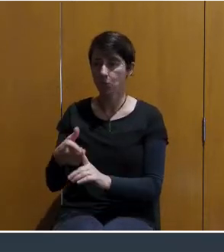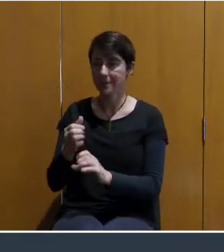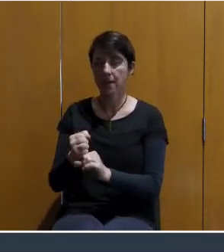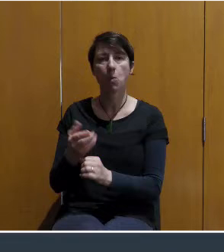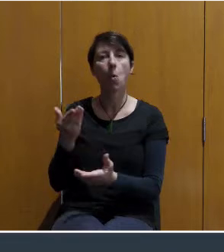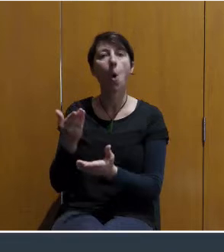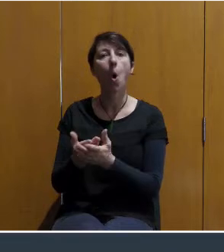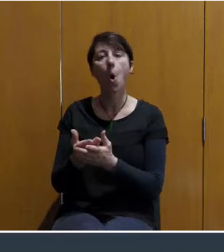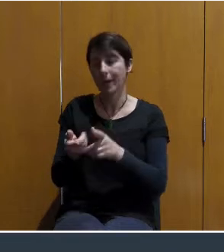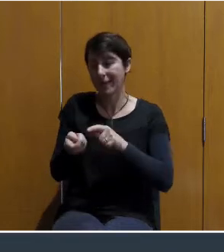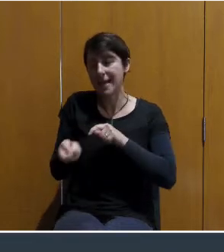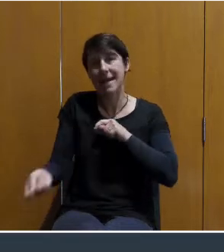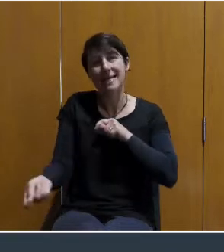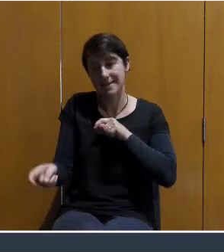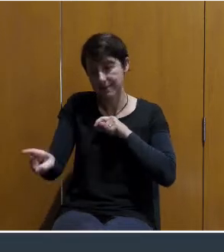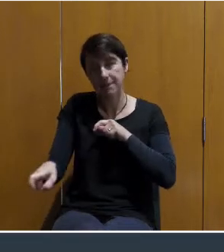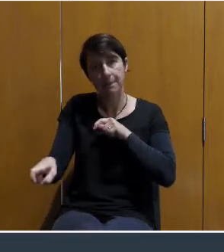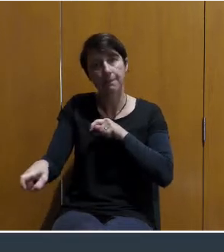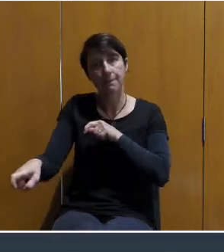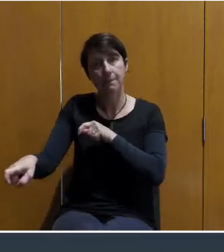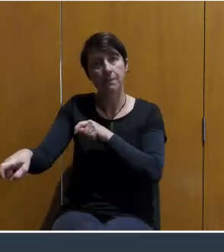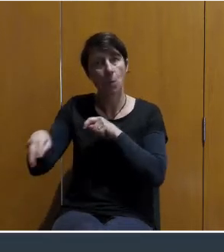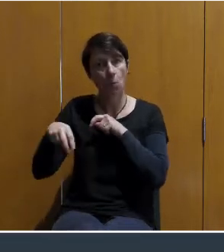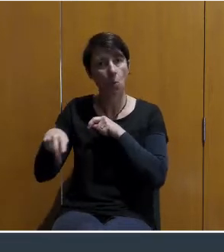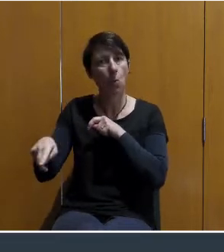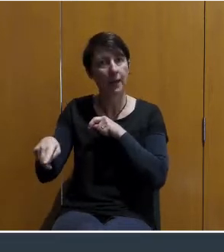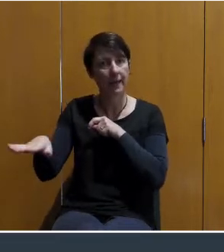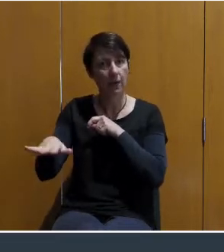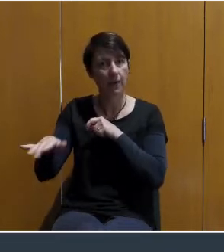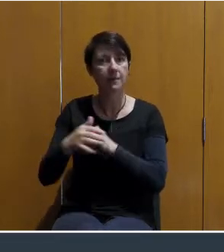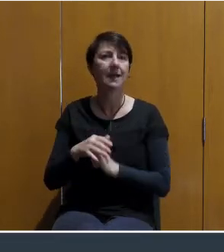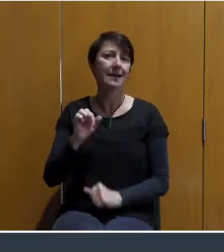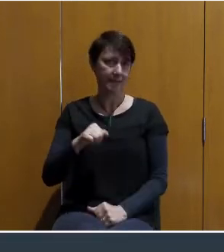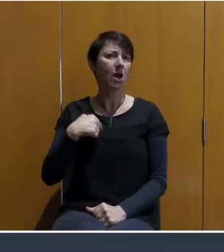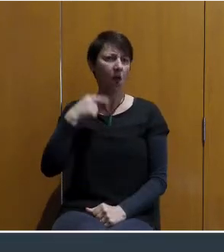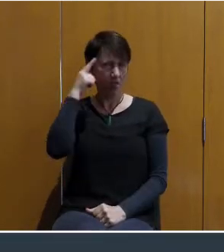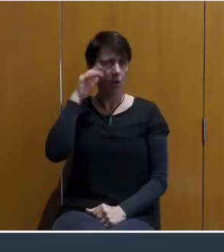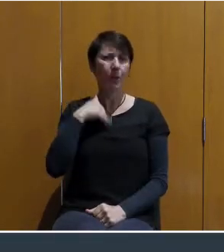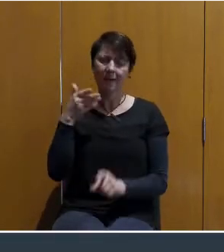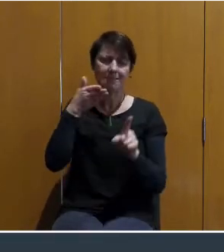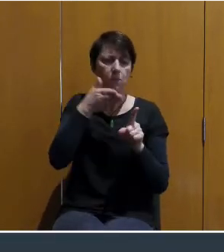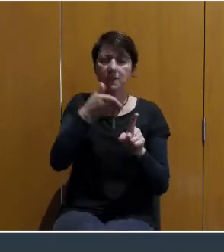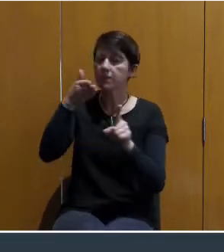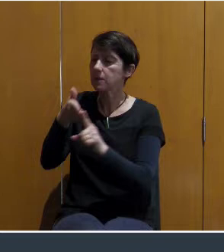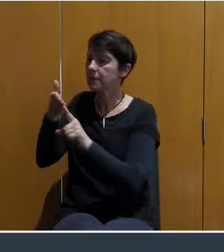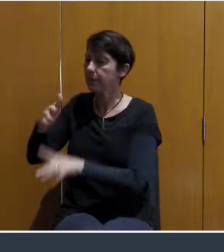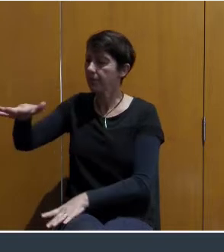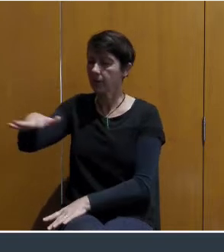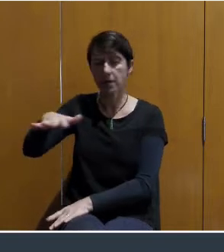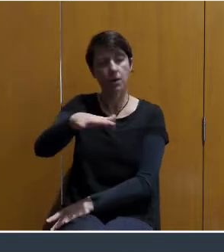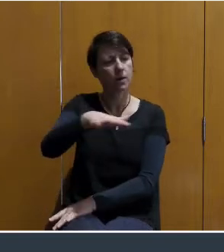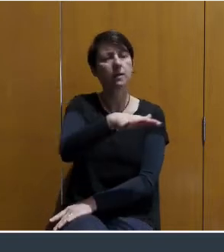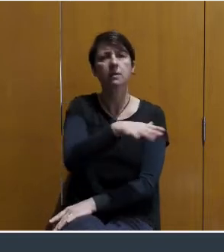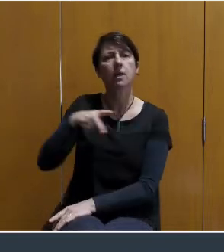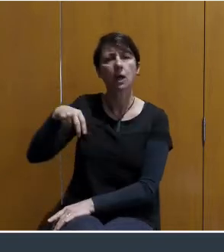do. I think it's really good that we have specific on-lead areas for our dogs. It's safe